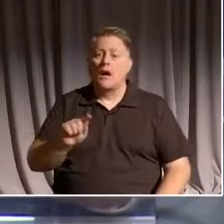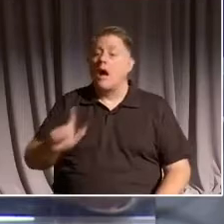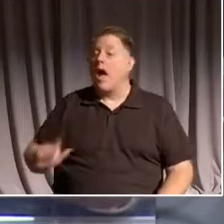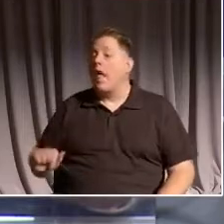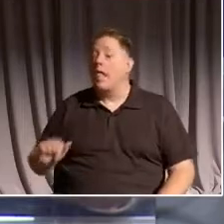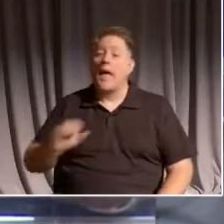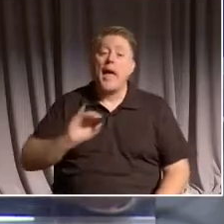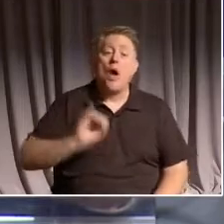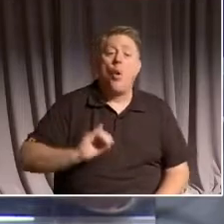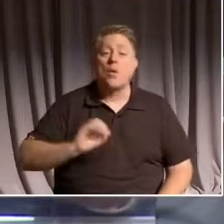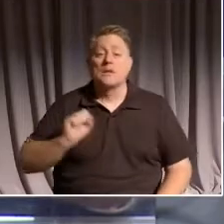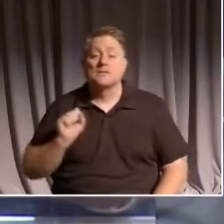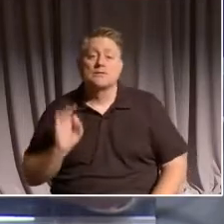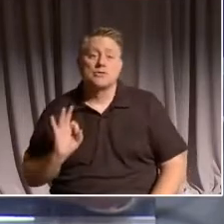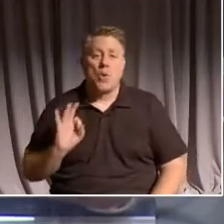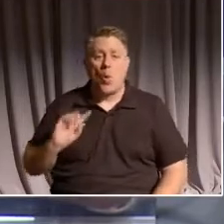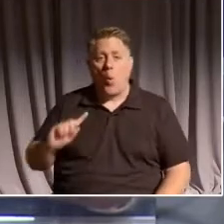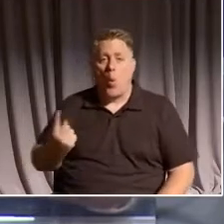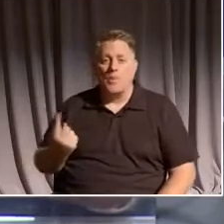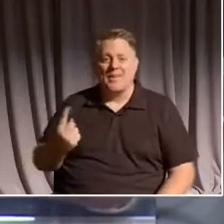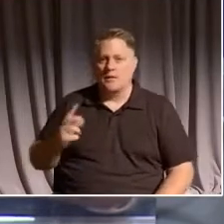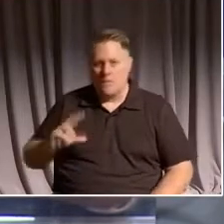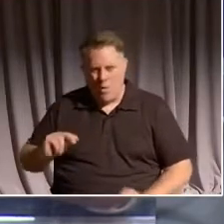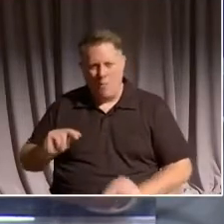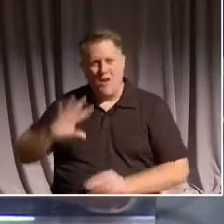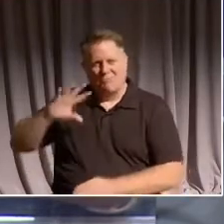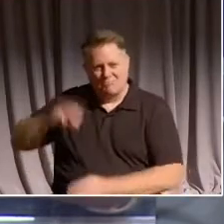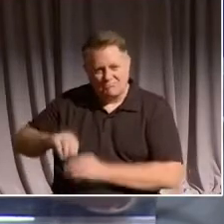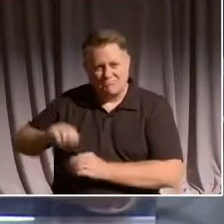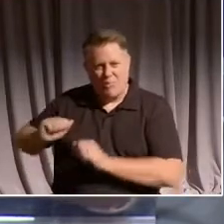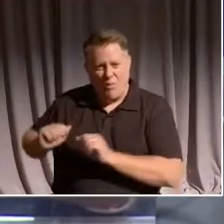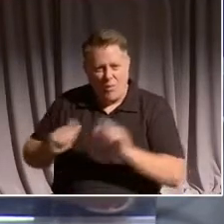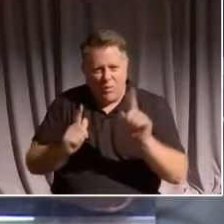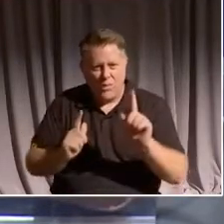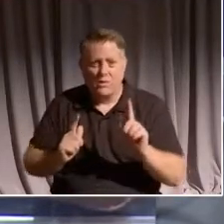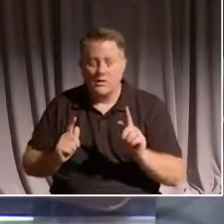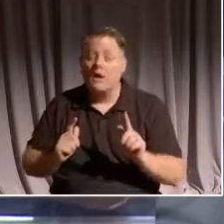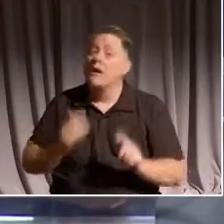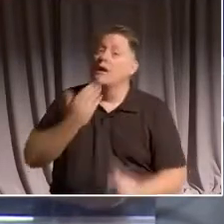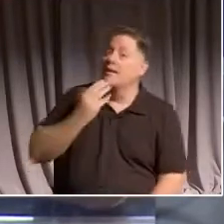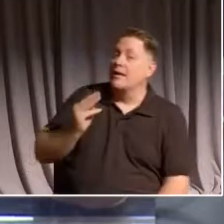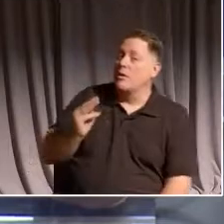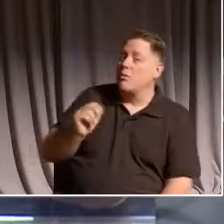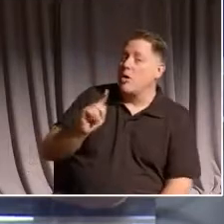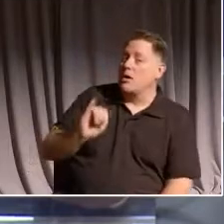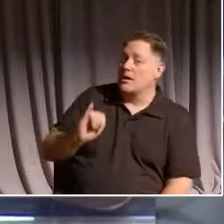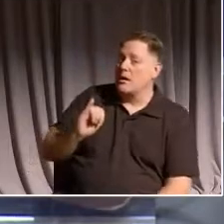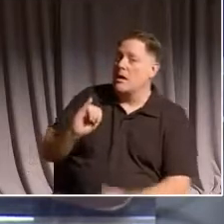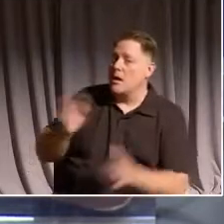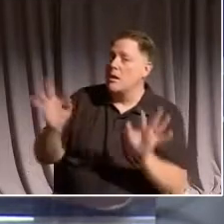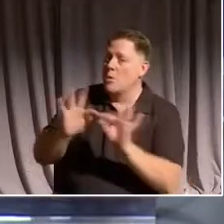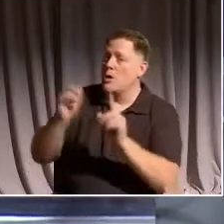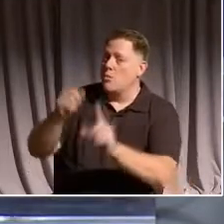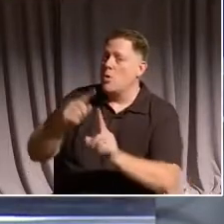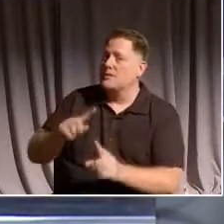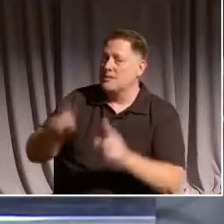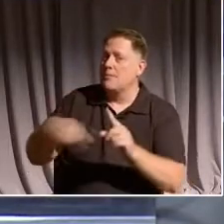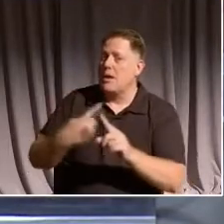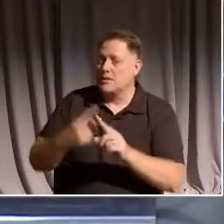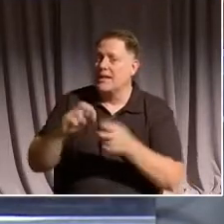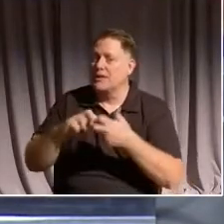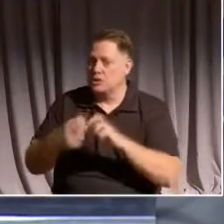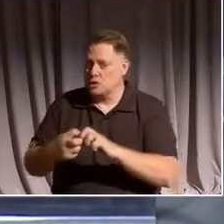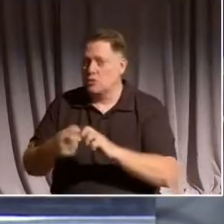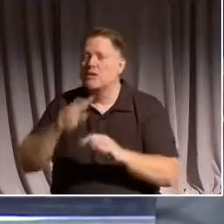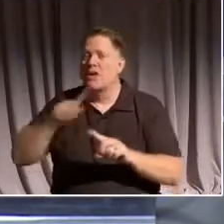LA or Oakland or San Francisco, whatever it might be. So, Sarah? Thank you, Marty. Two very important points you raised about this issue we've talked